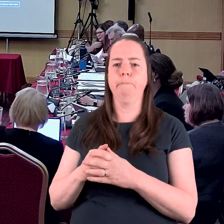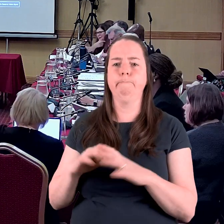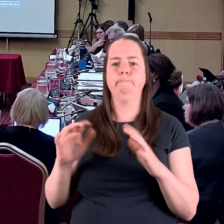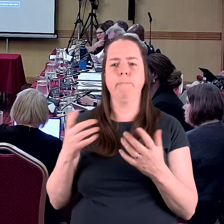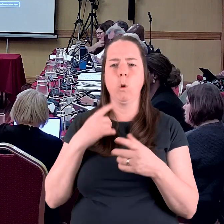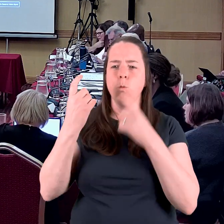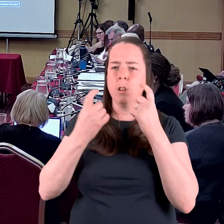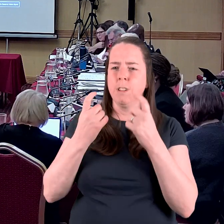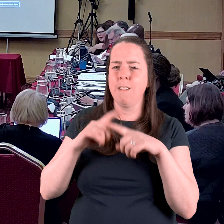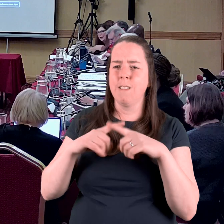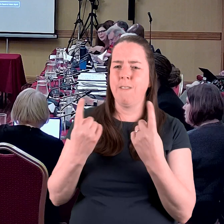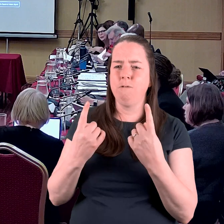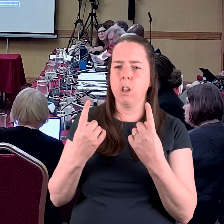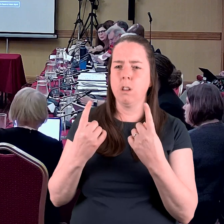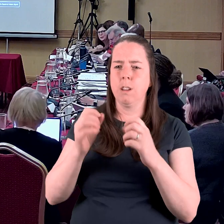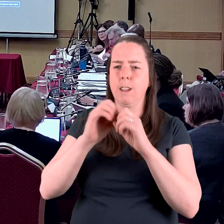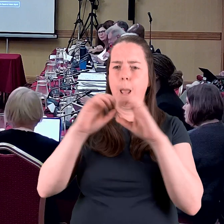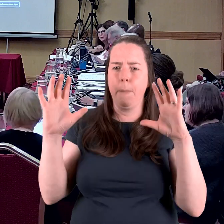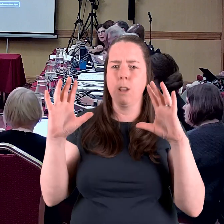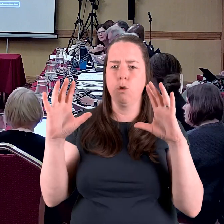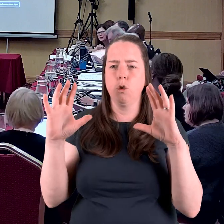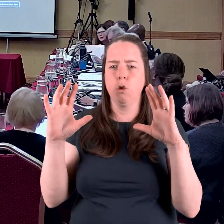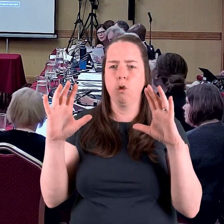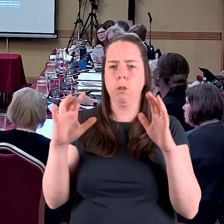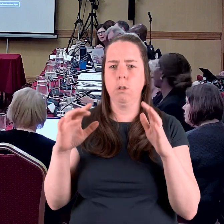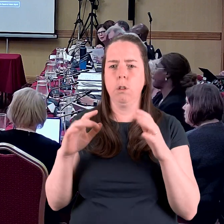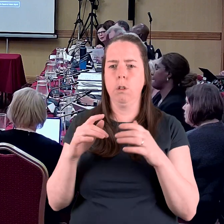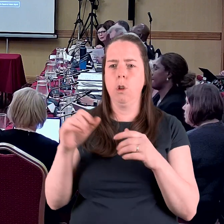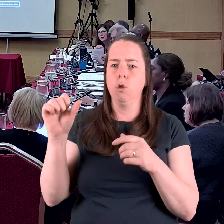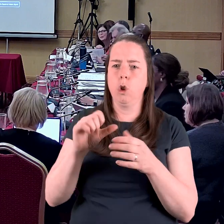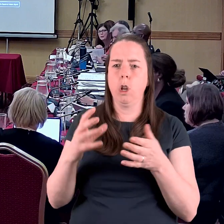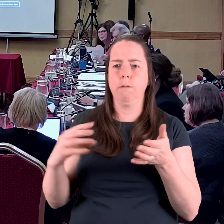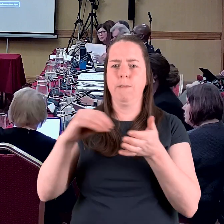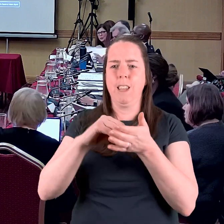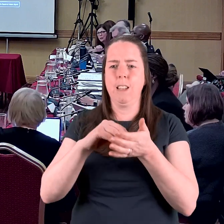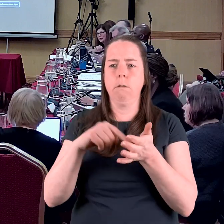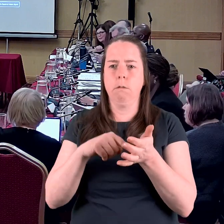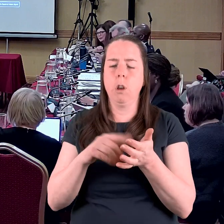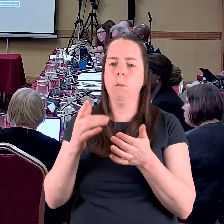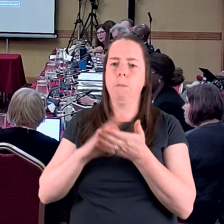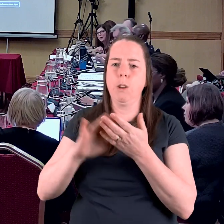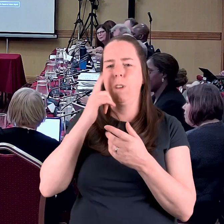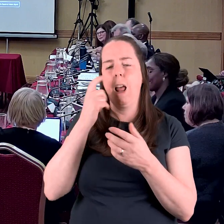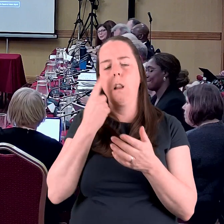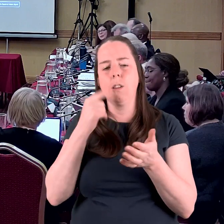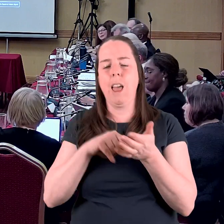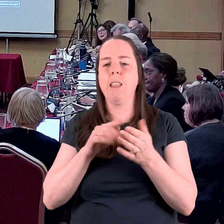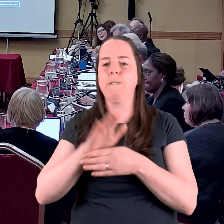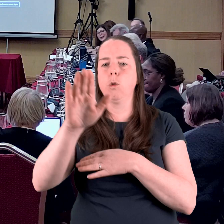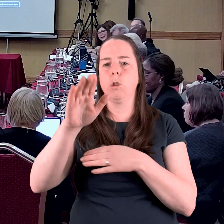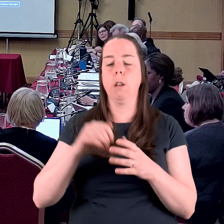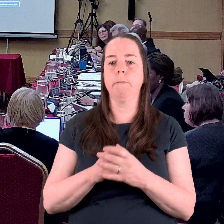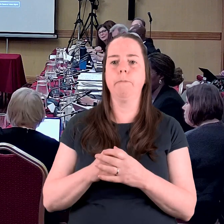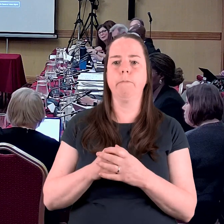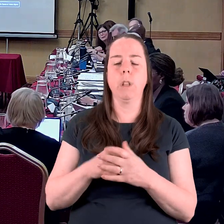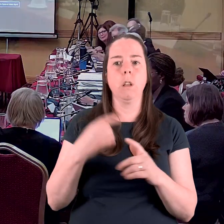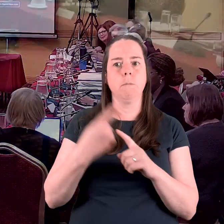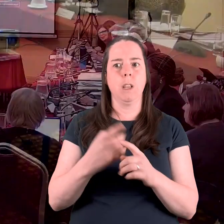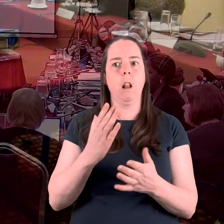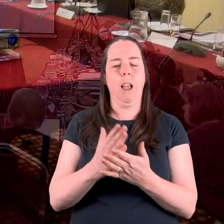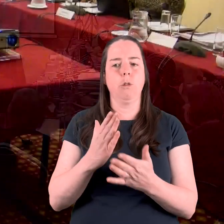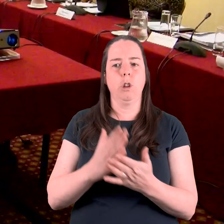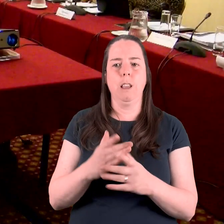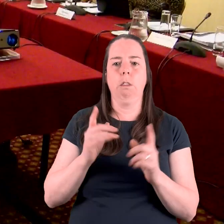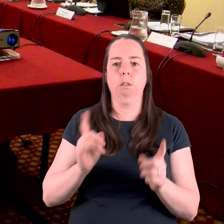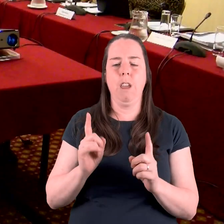know, the stakeholders fed back. So I just wondered if perhaps a different image should have gone in, so just so that we can look at that in the future. There